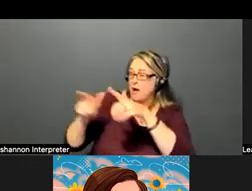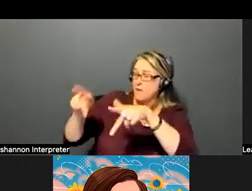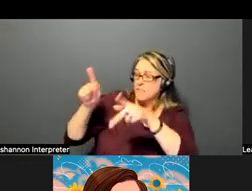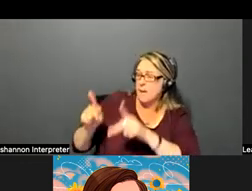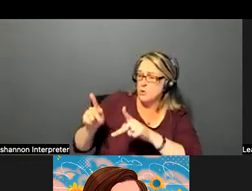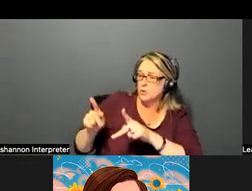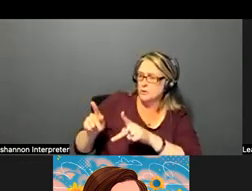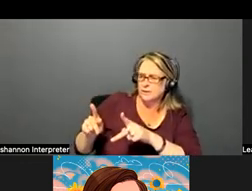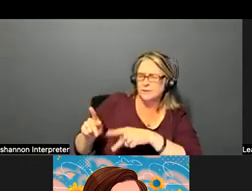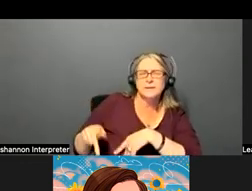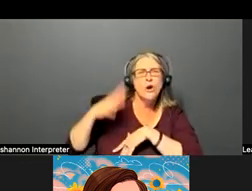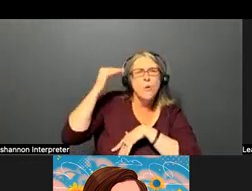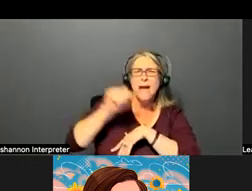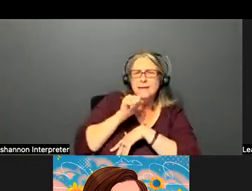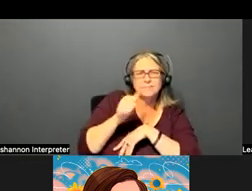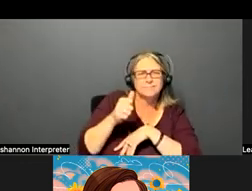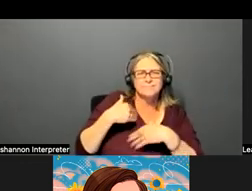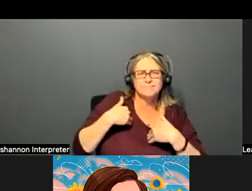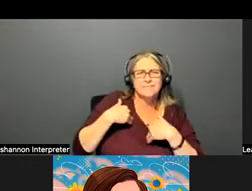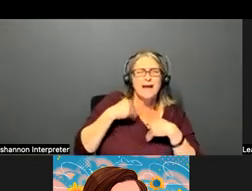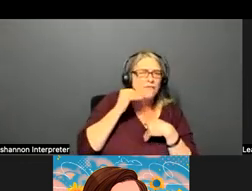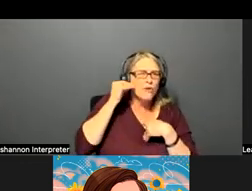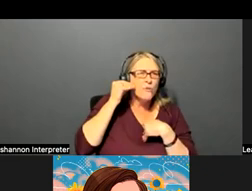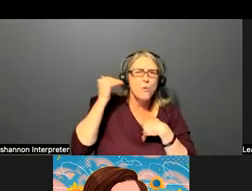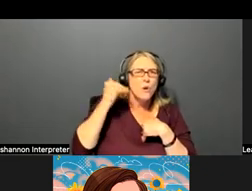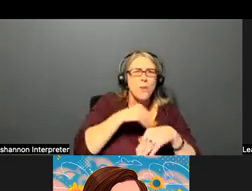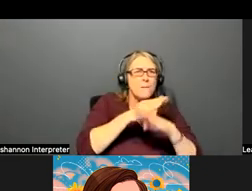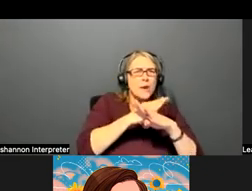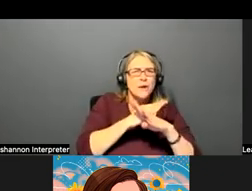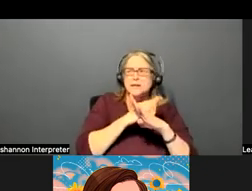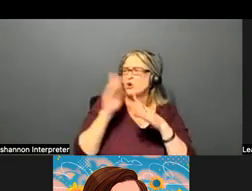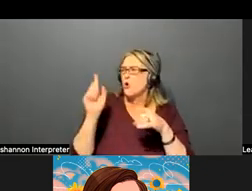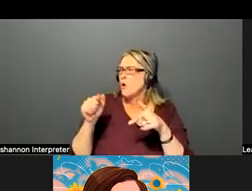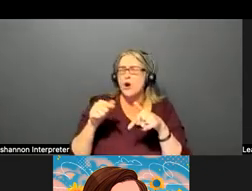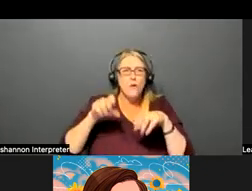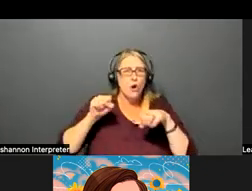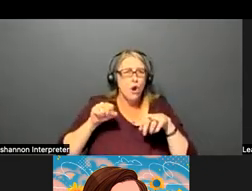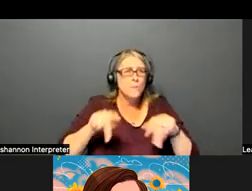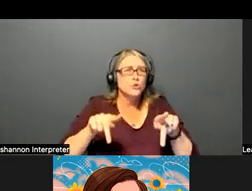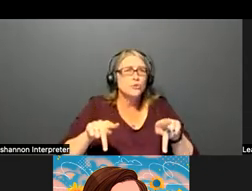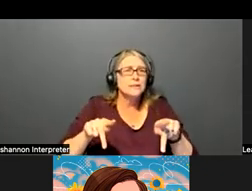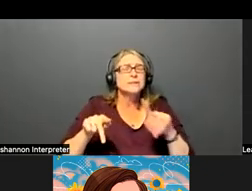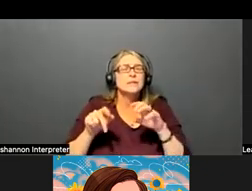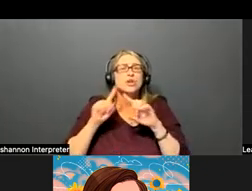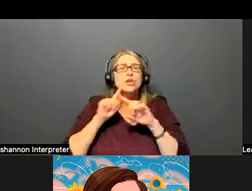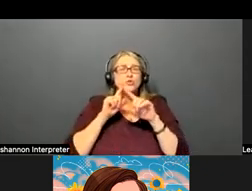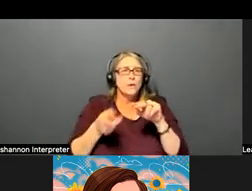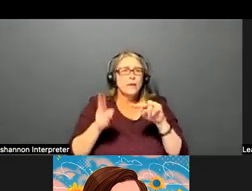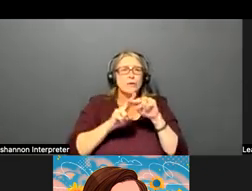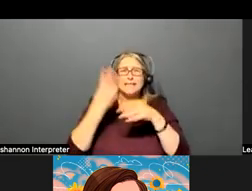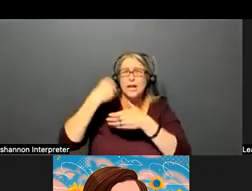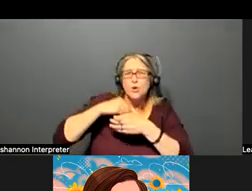being unhoused, and where are the barriers of access and where are there opportunities to increase inclusion